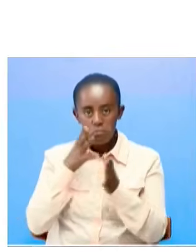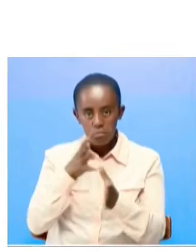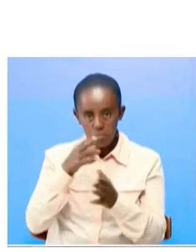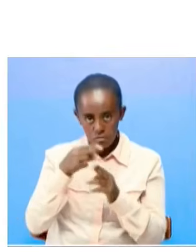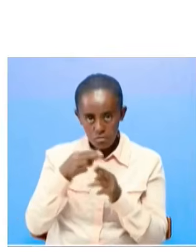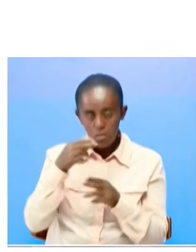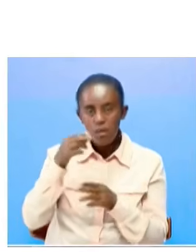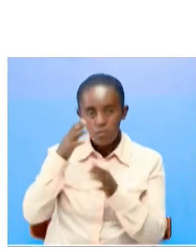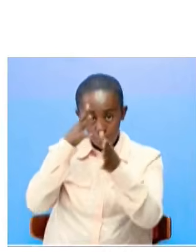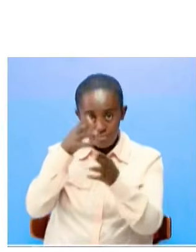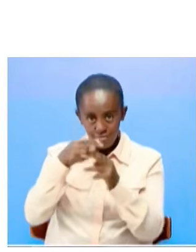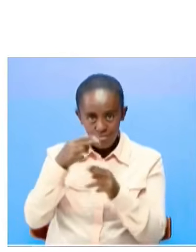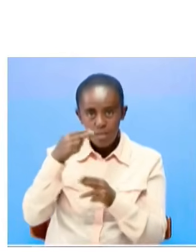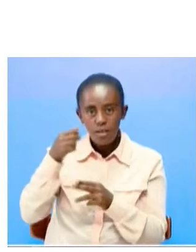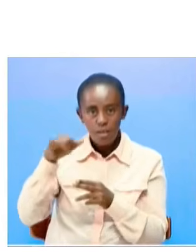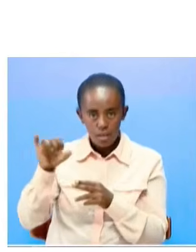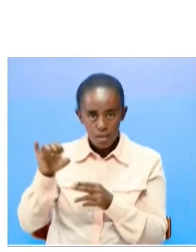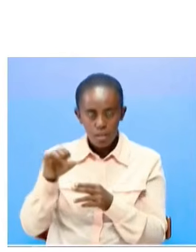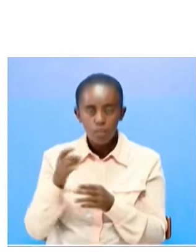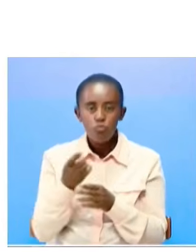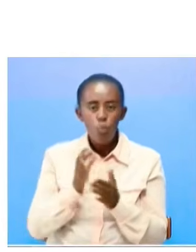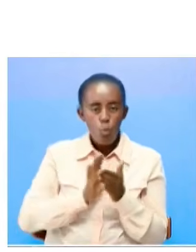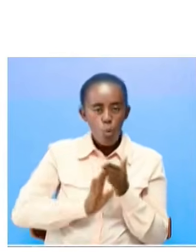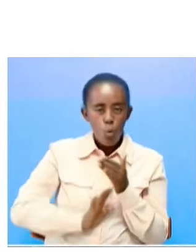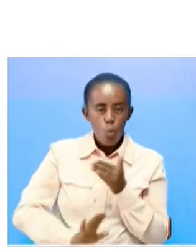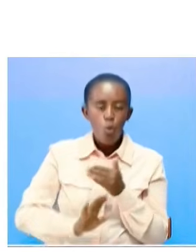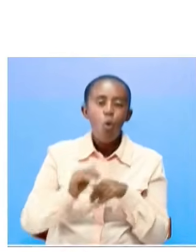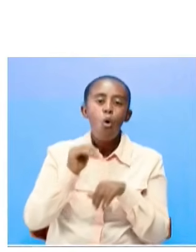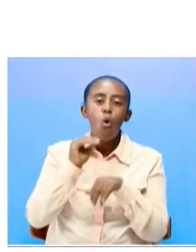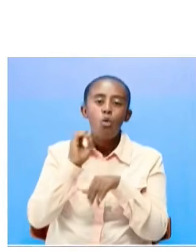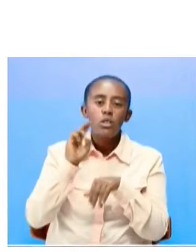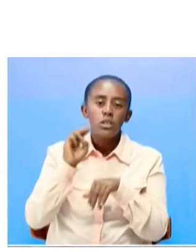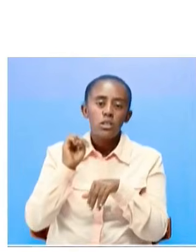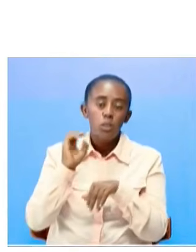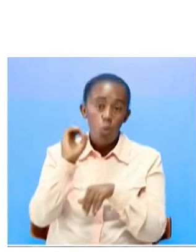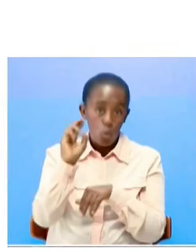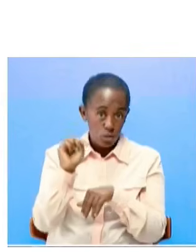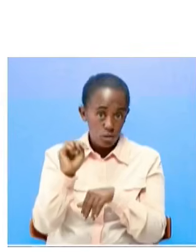born on October